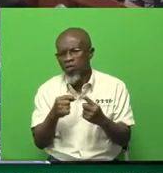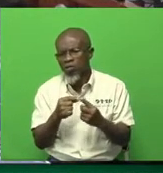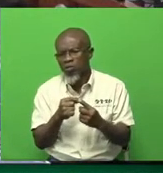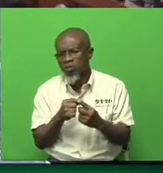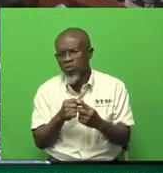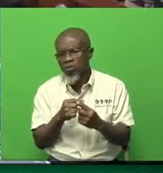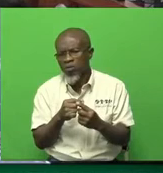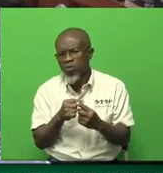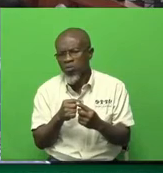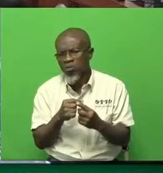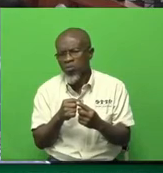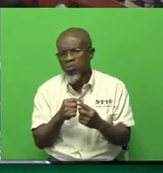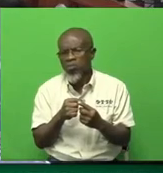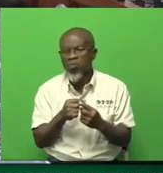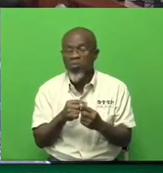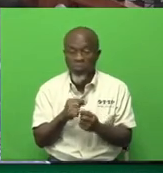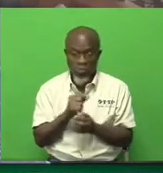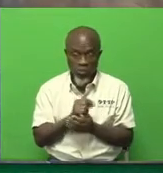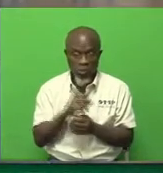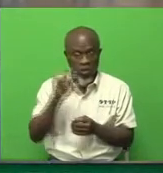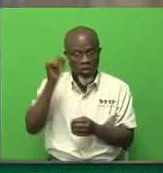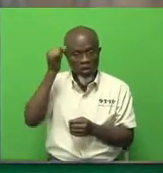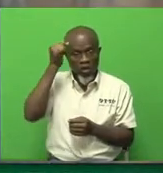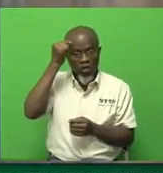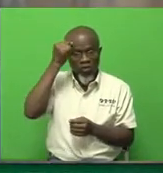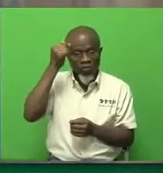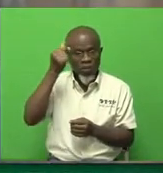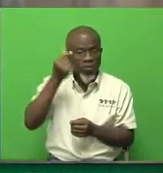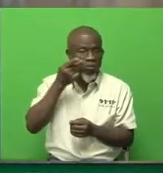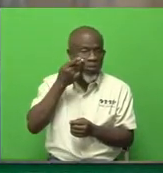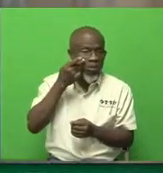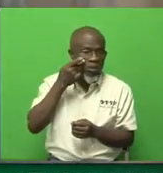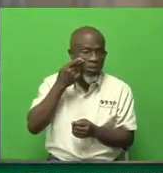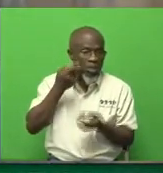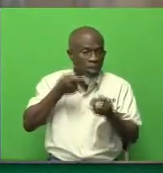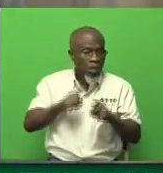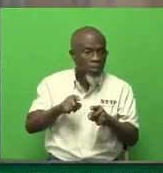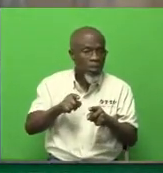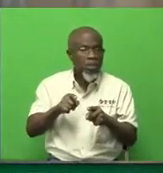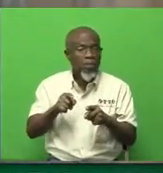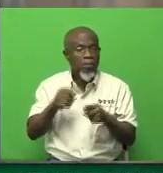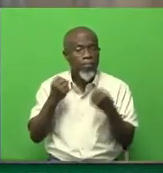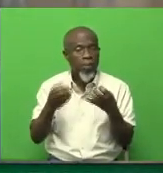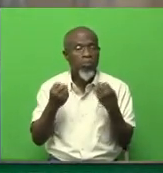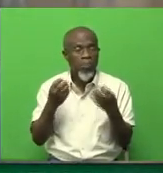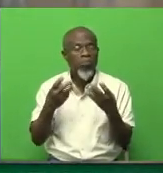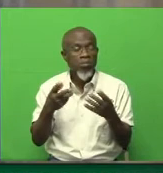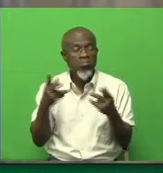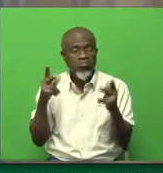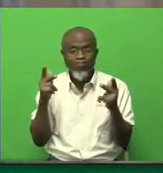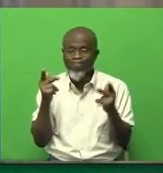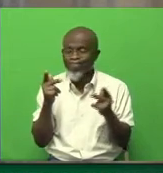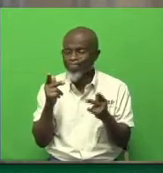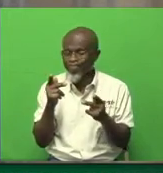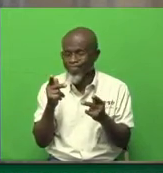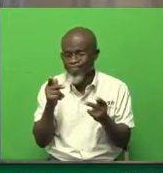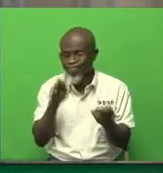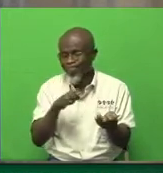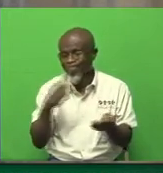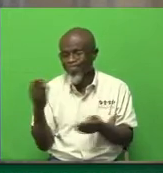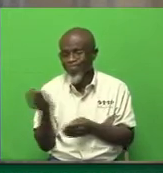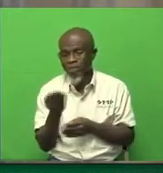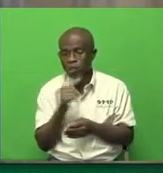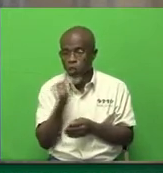negligence has resulted in the debts of thousands of persons not only from covid but also on